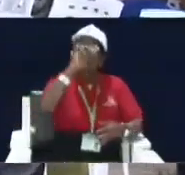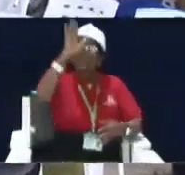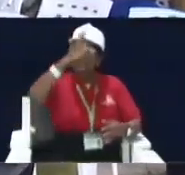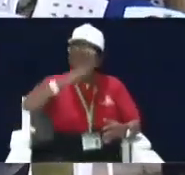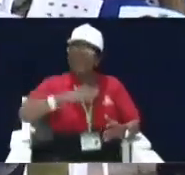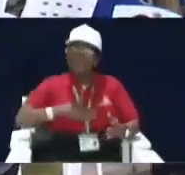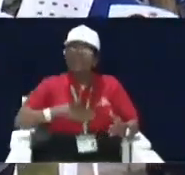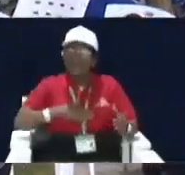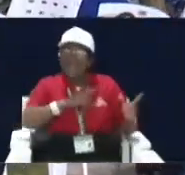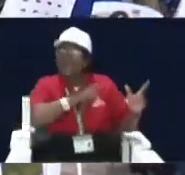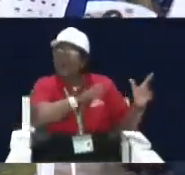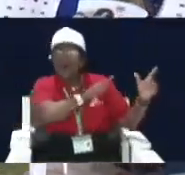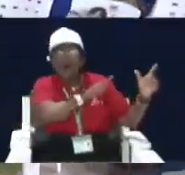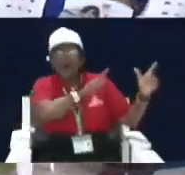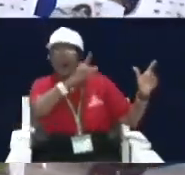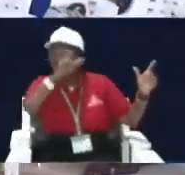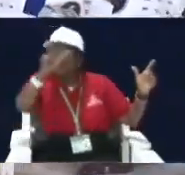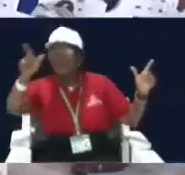Dead is my